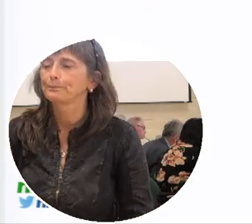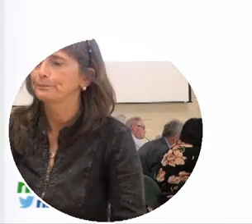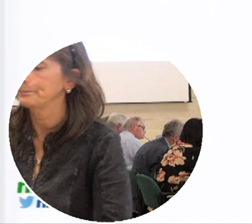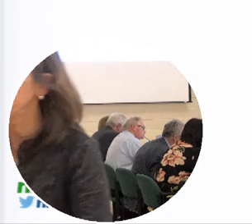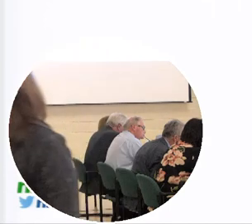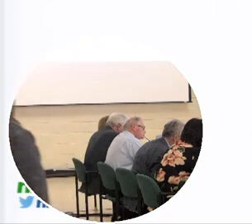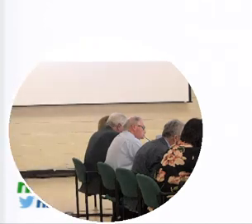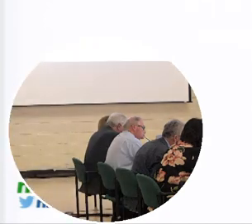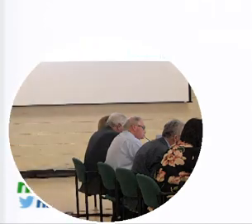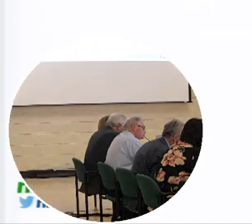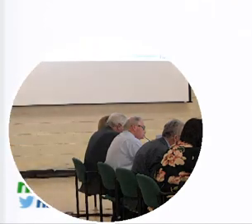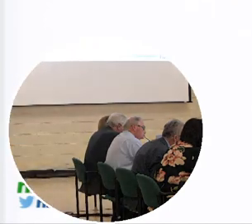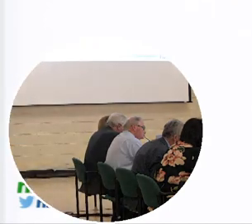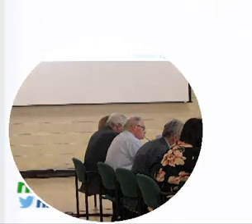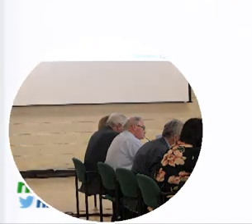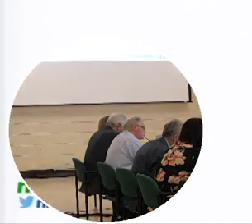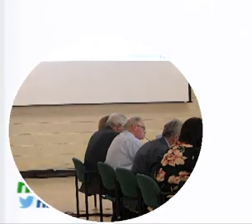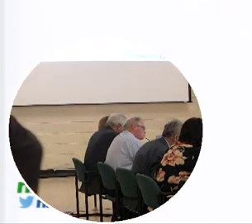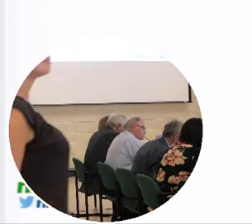Also,